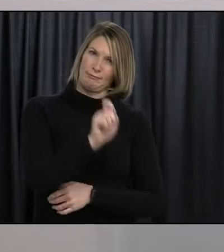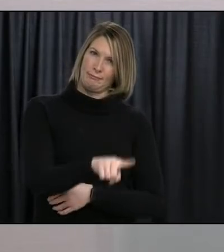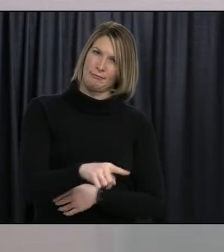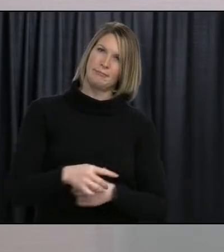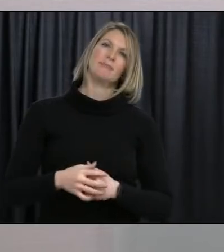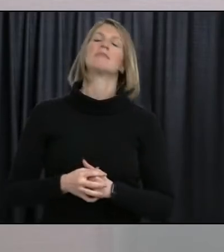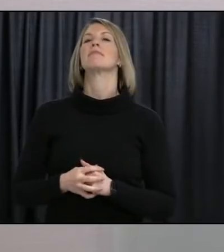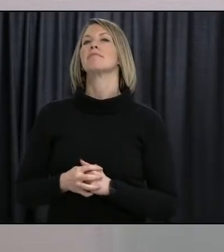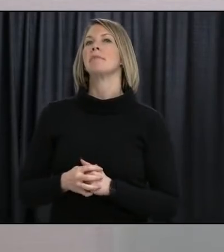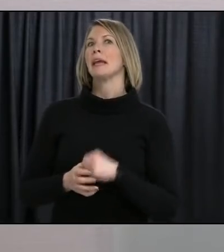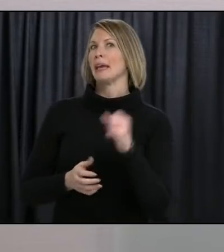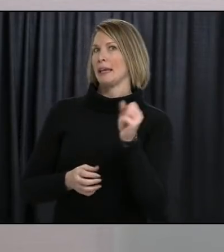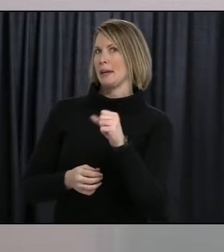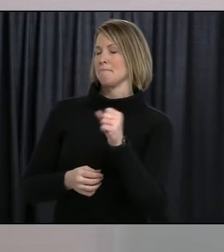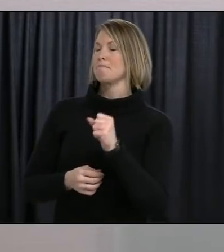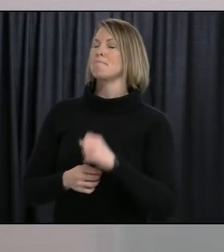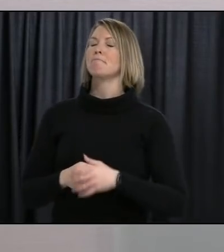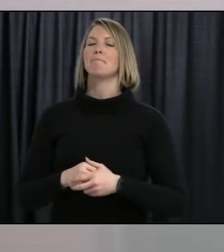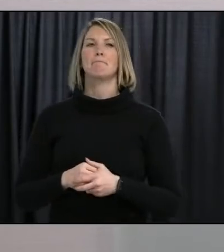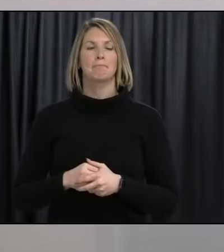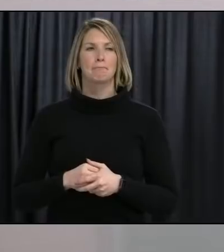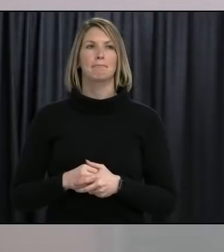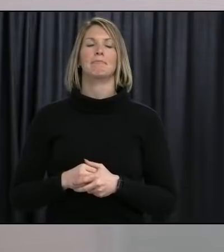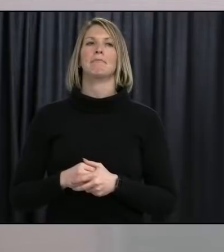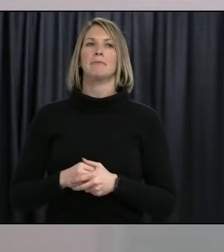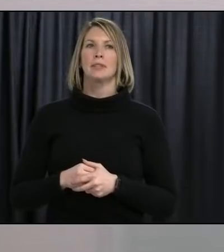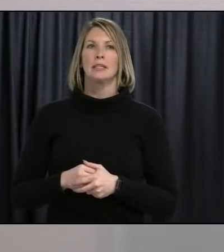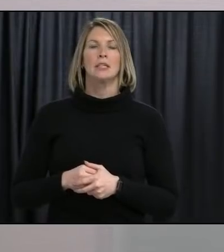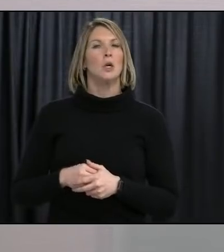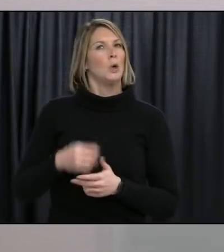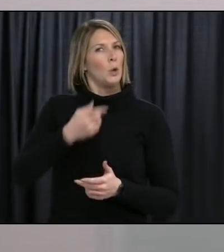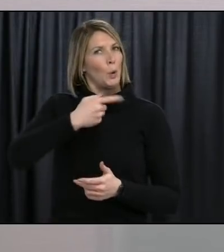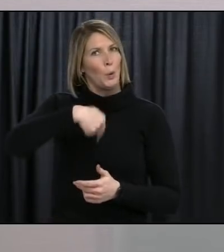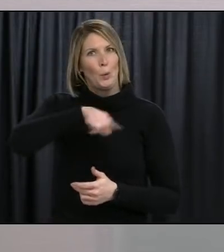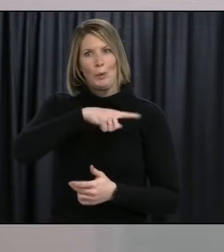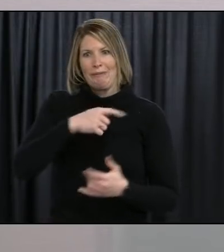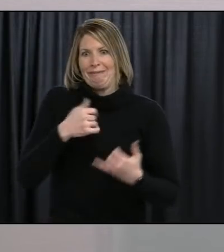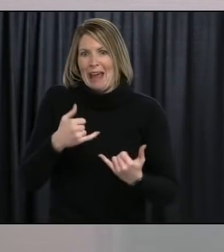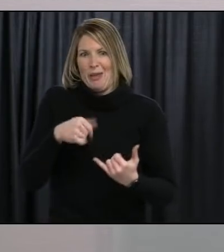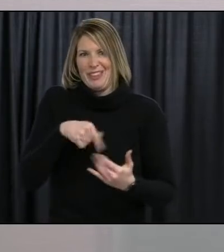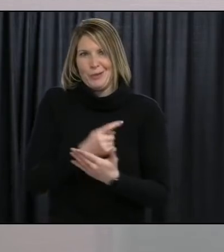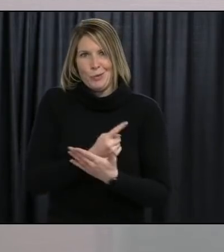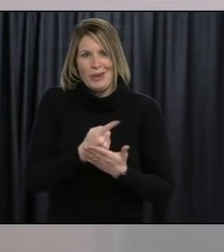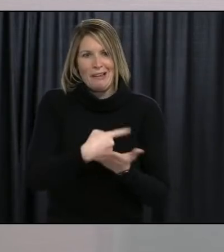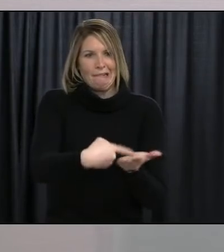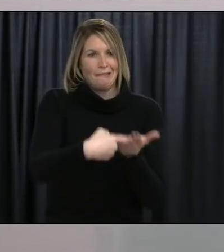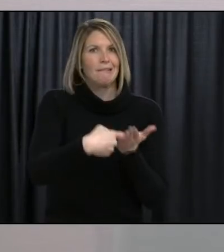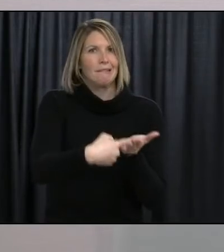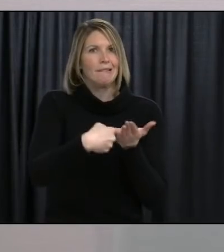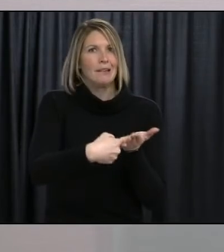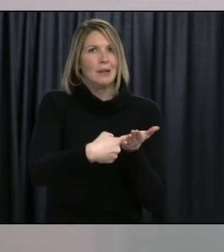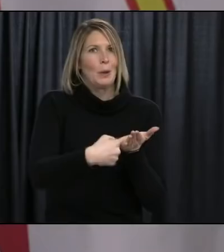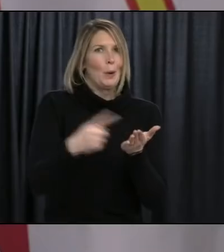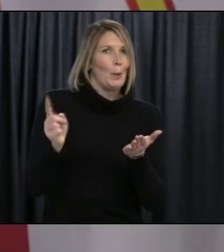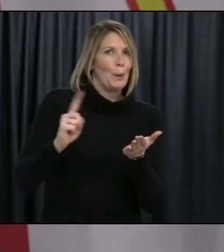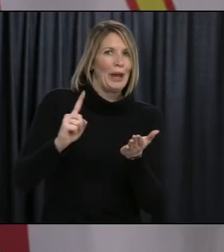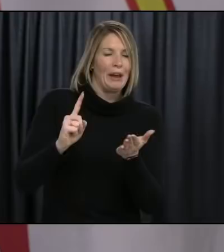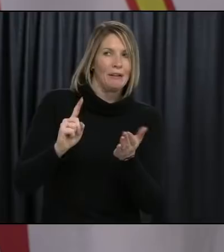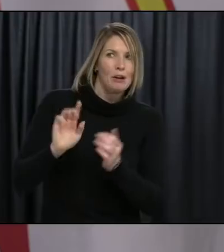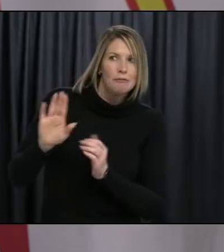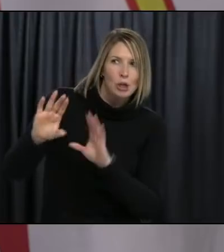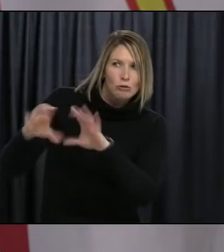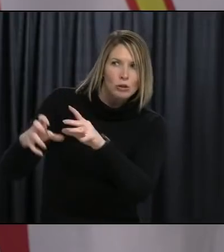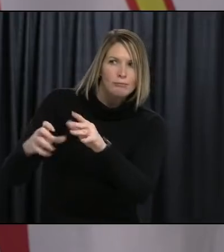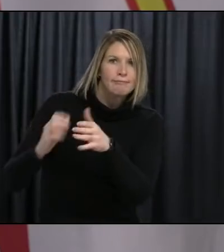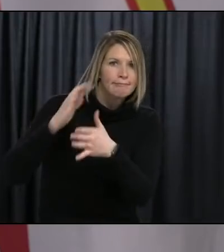we've had, as I've said before, we've had, we're having conversations about that now, and all of these questions are